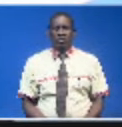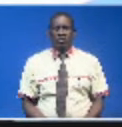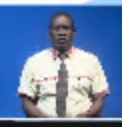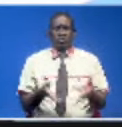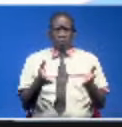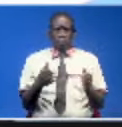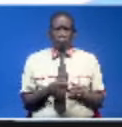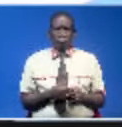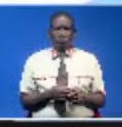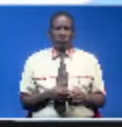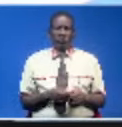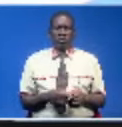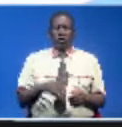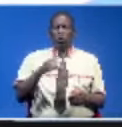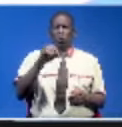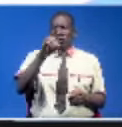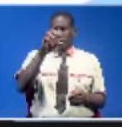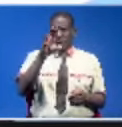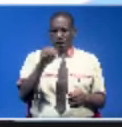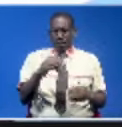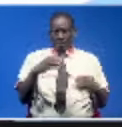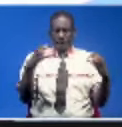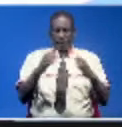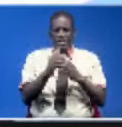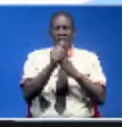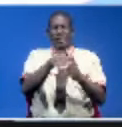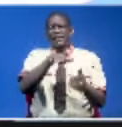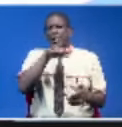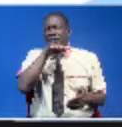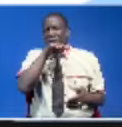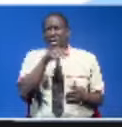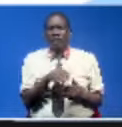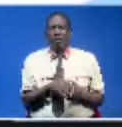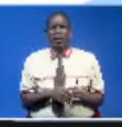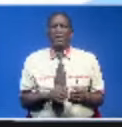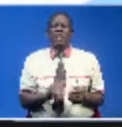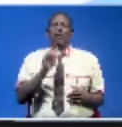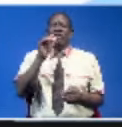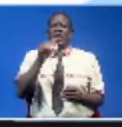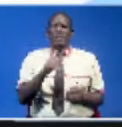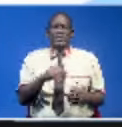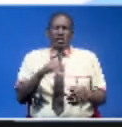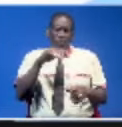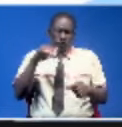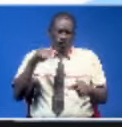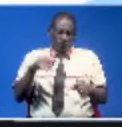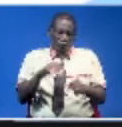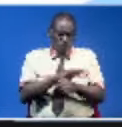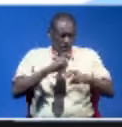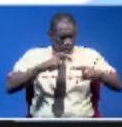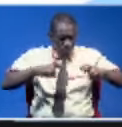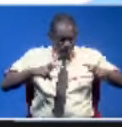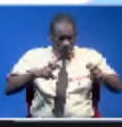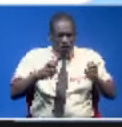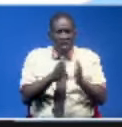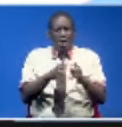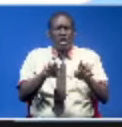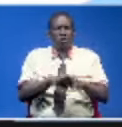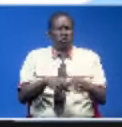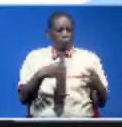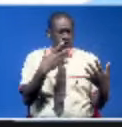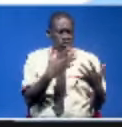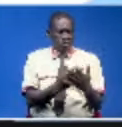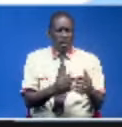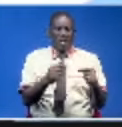The outgoing Orange Democratic Movement party leader Raila Odinga has called for thorough investigations and subsequent prosecution